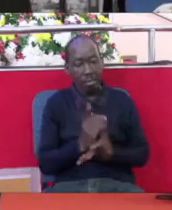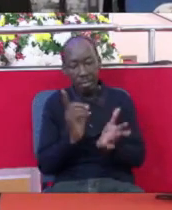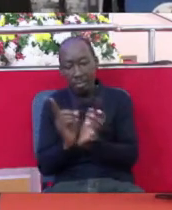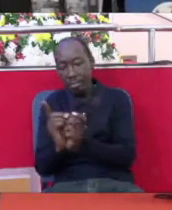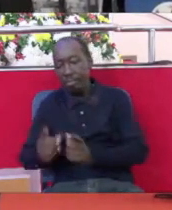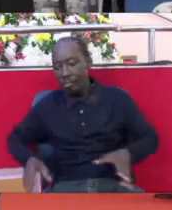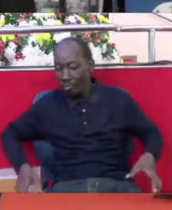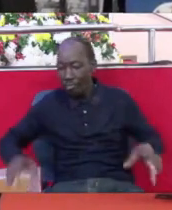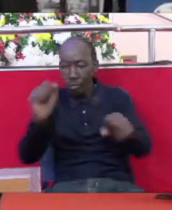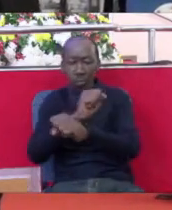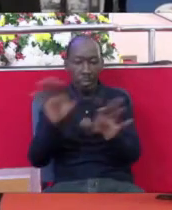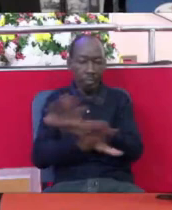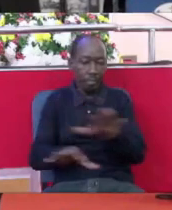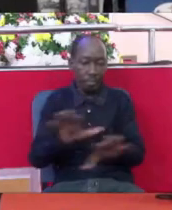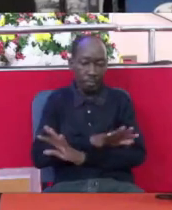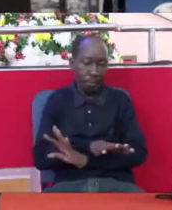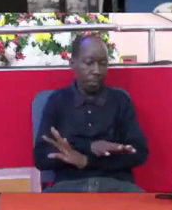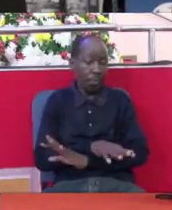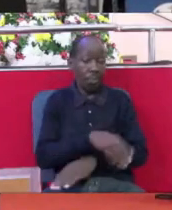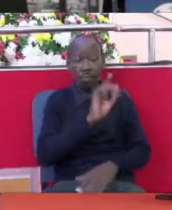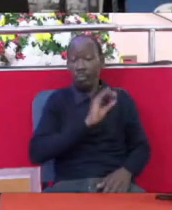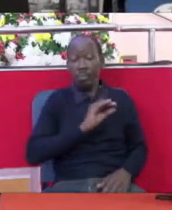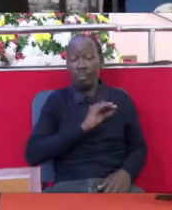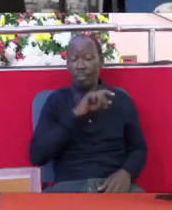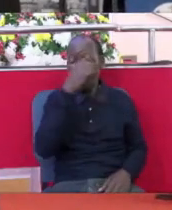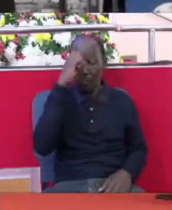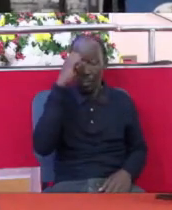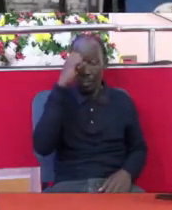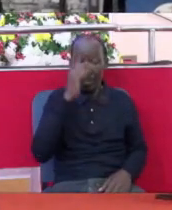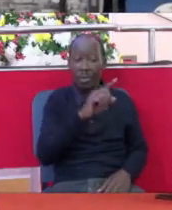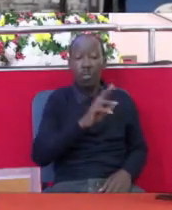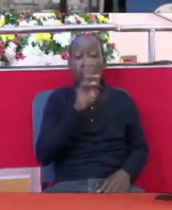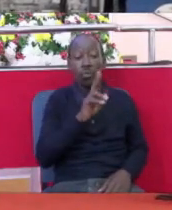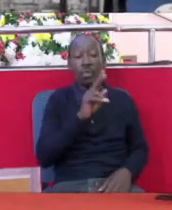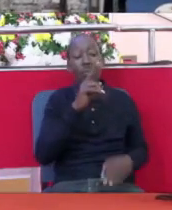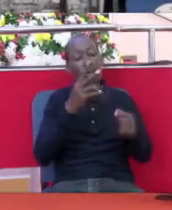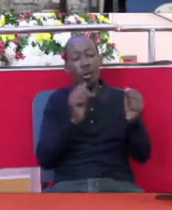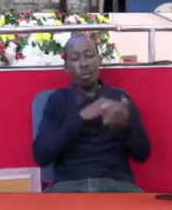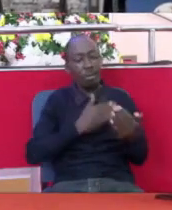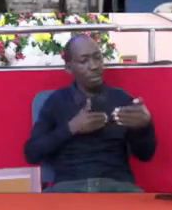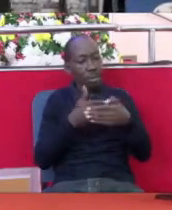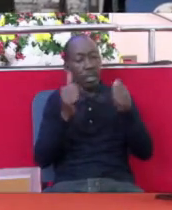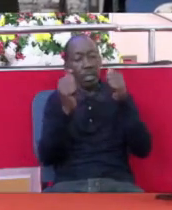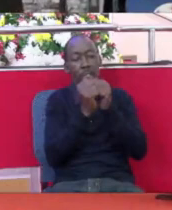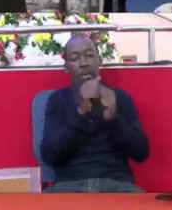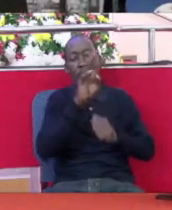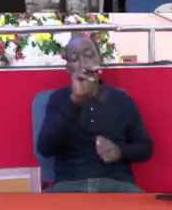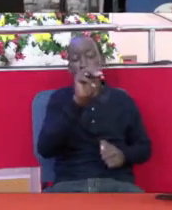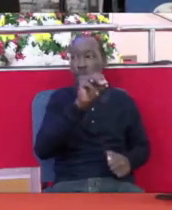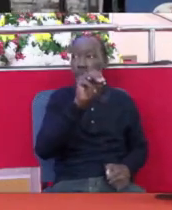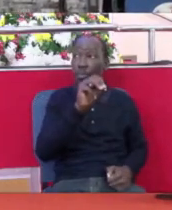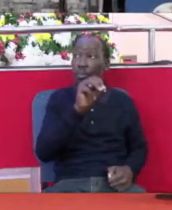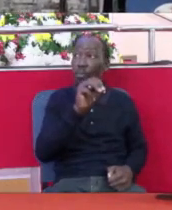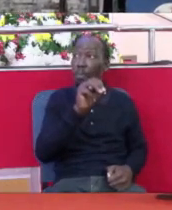za watu kupitia na kupanda nyasi. That maybe the amount that had been spent is more than 7 million, almost 10 million. Ametumia kadri ya milioni 7 ama